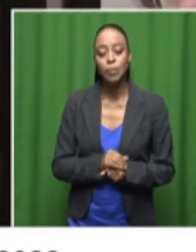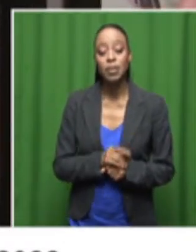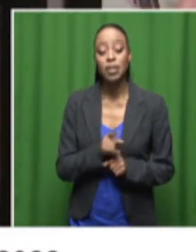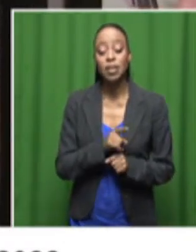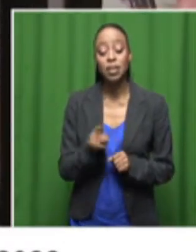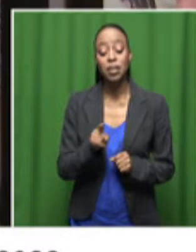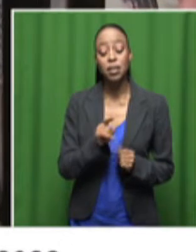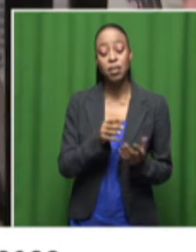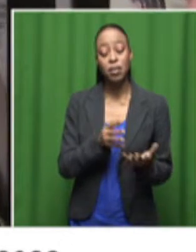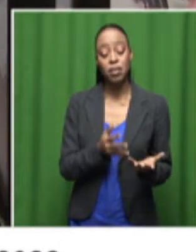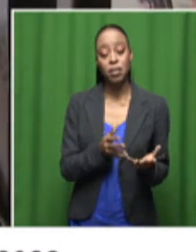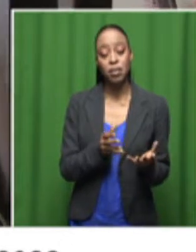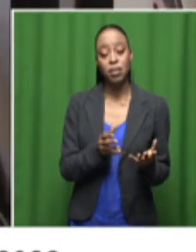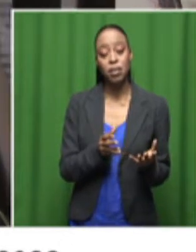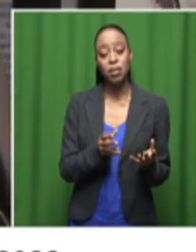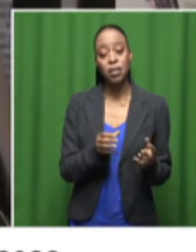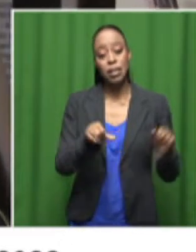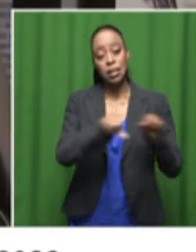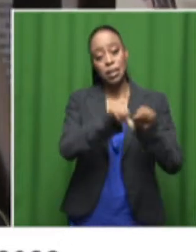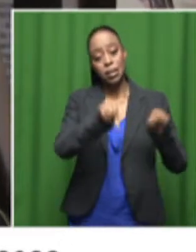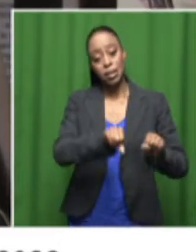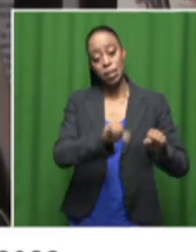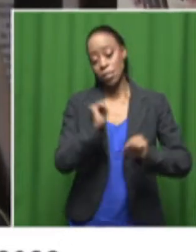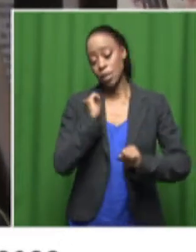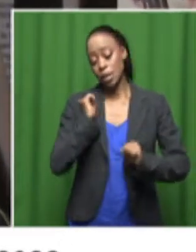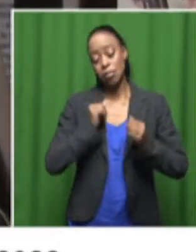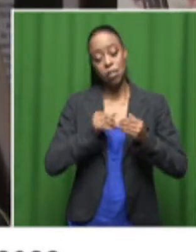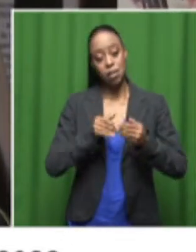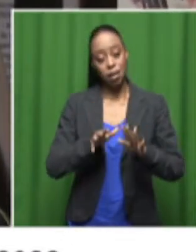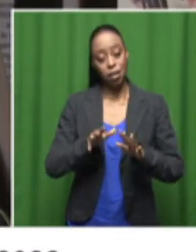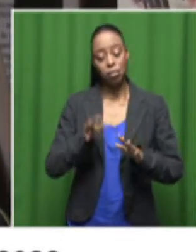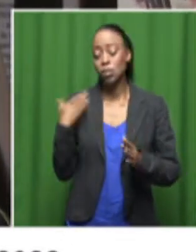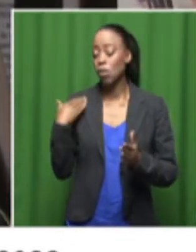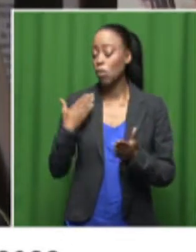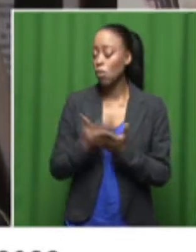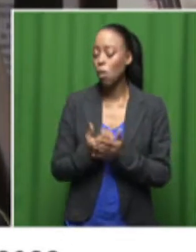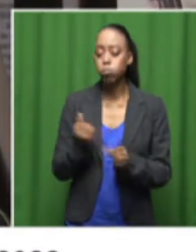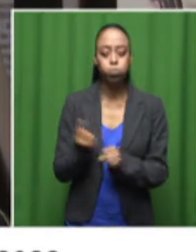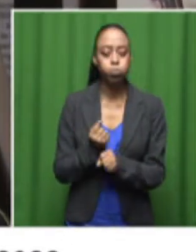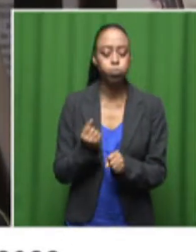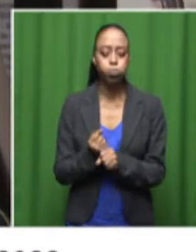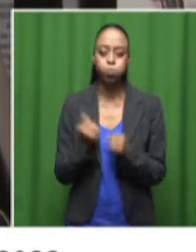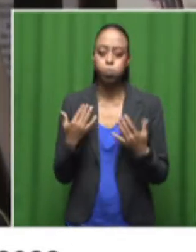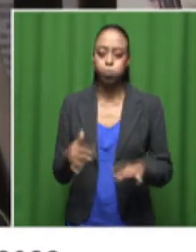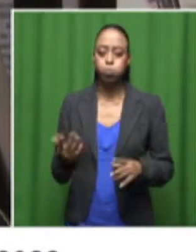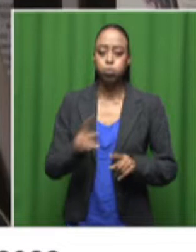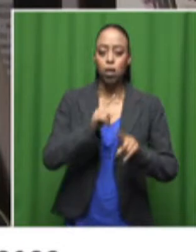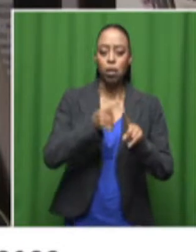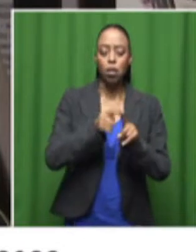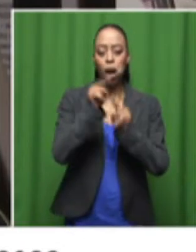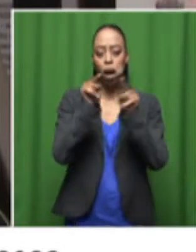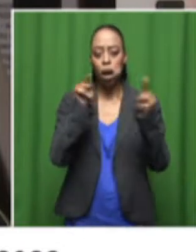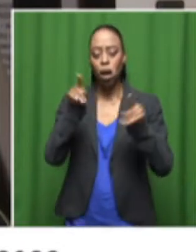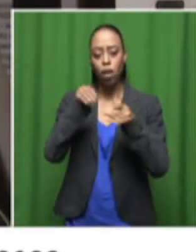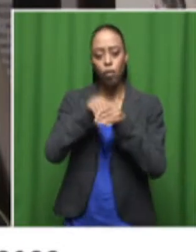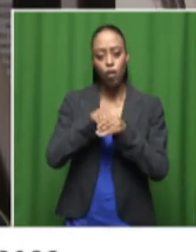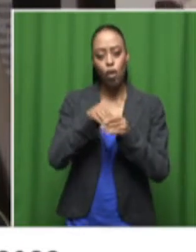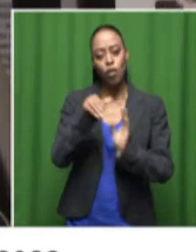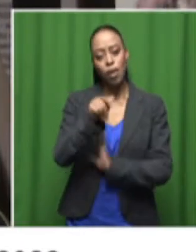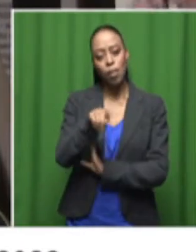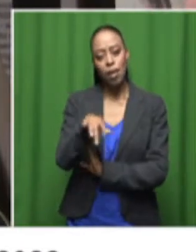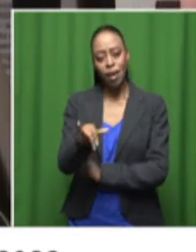was launched yesterday. We're very excited about it. It took quite a lot of work from the SITA executives involved in the